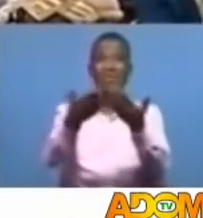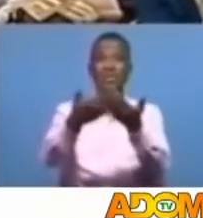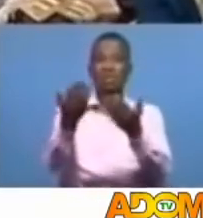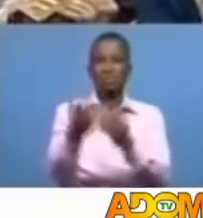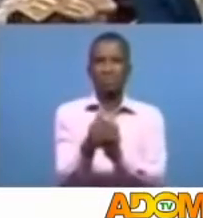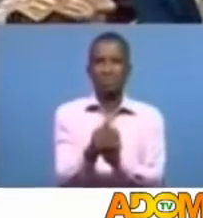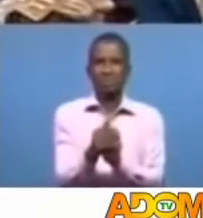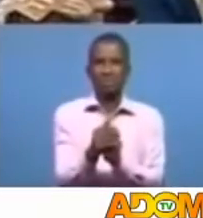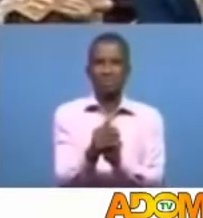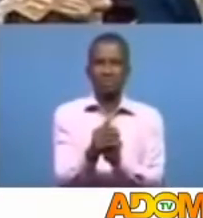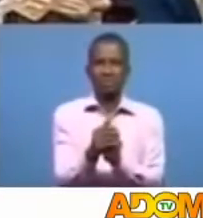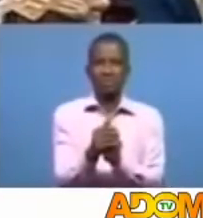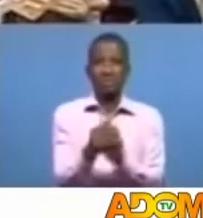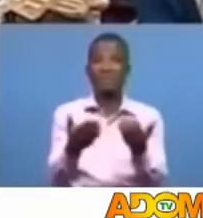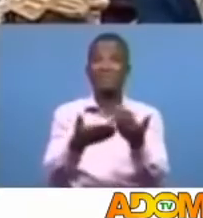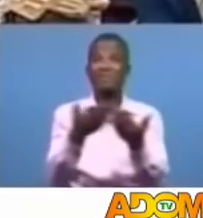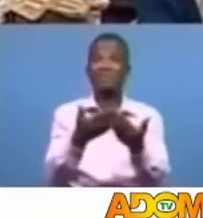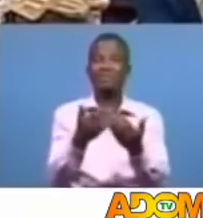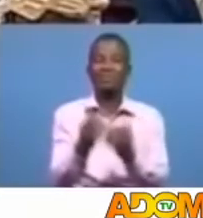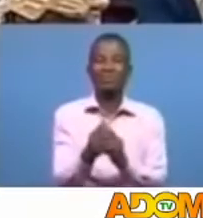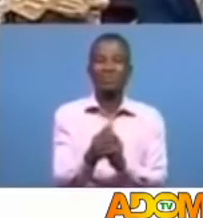its terms.